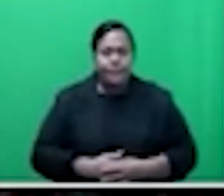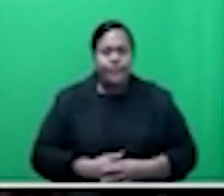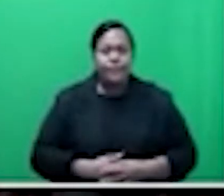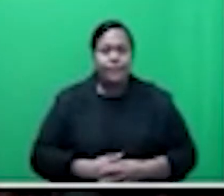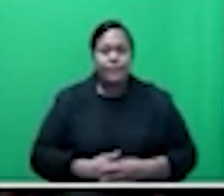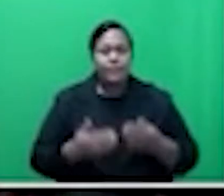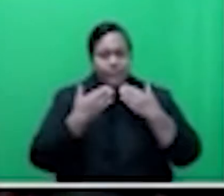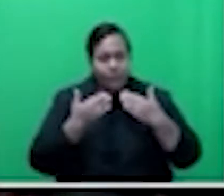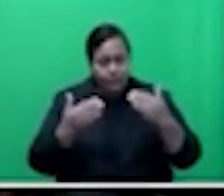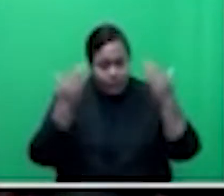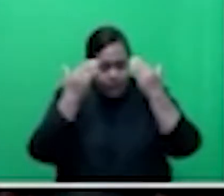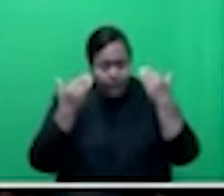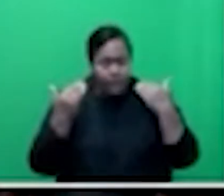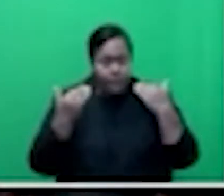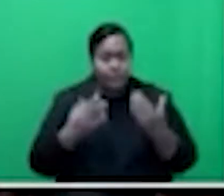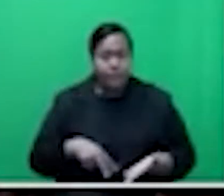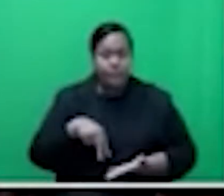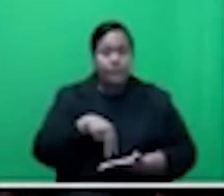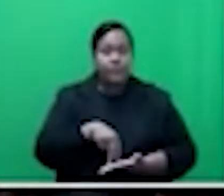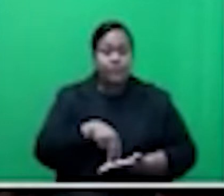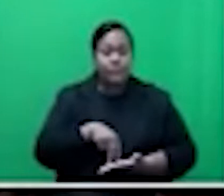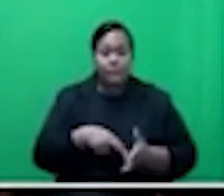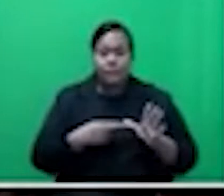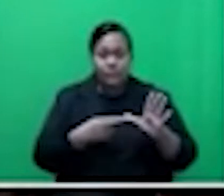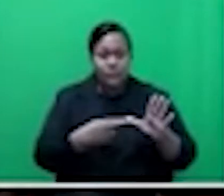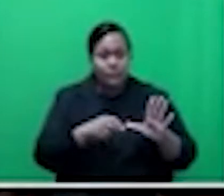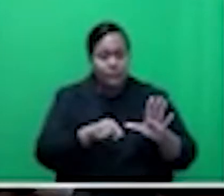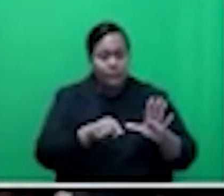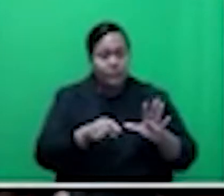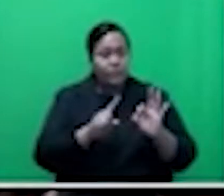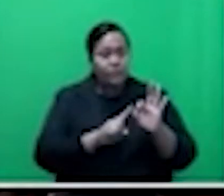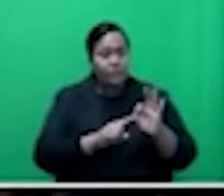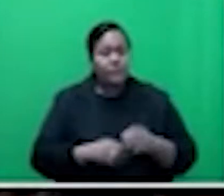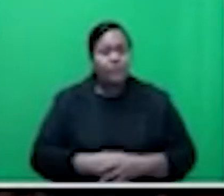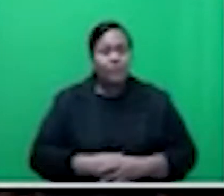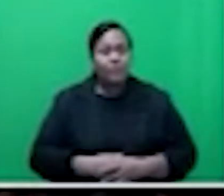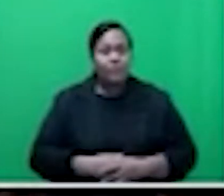Thank you, Mr. Speaker, sir. I rise in response to the question that has been